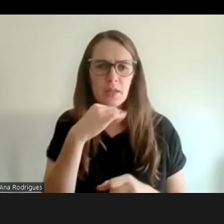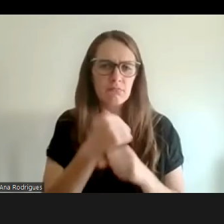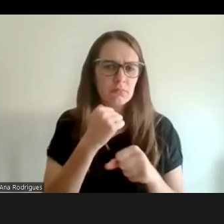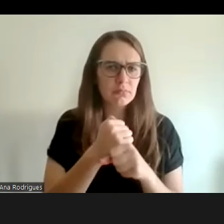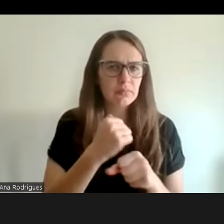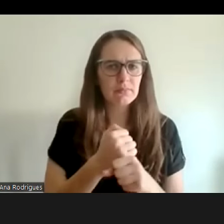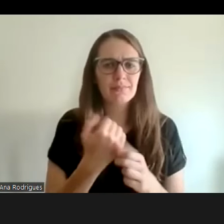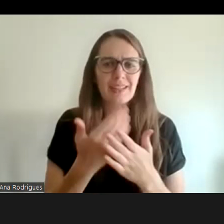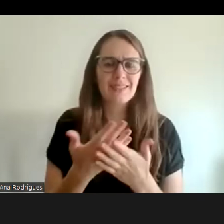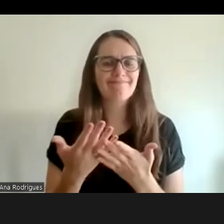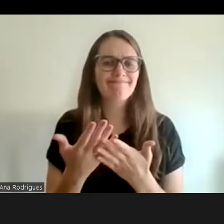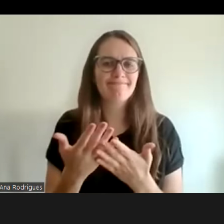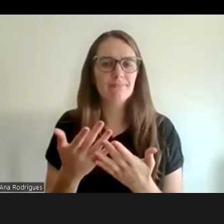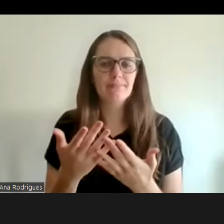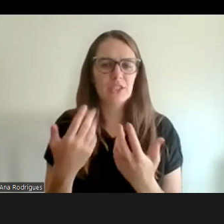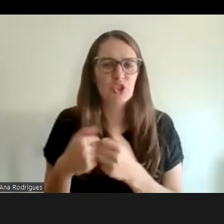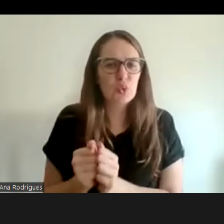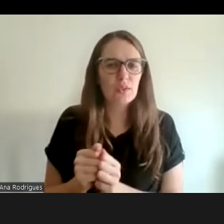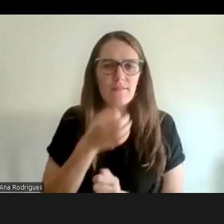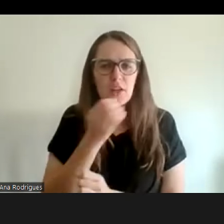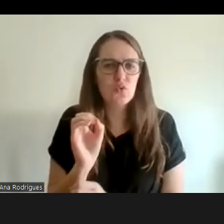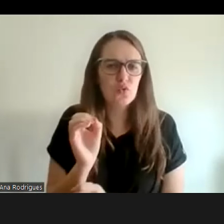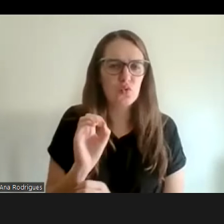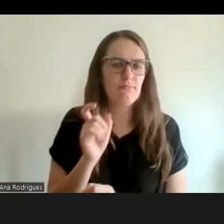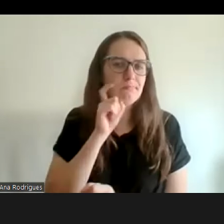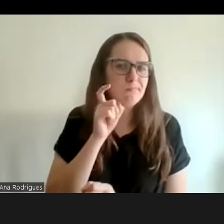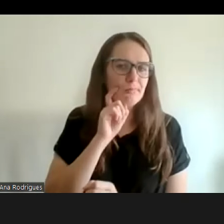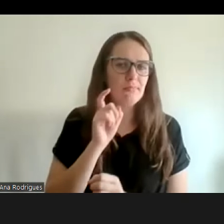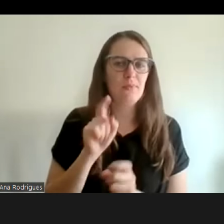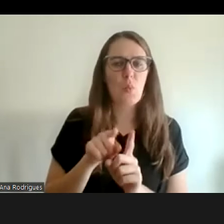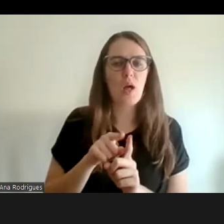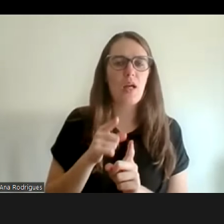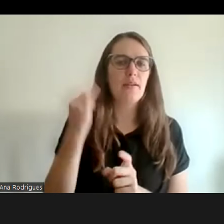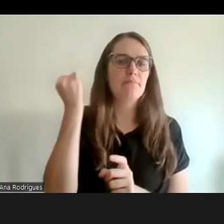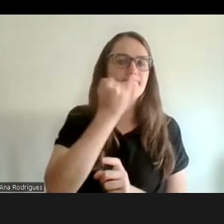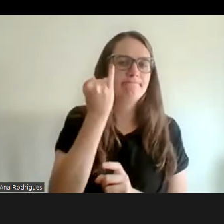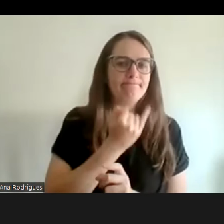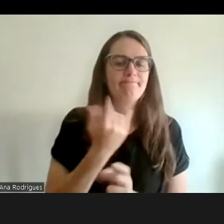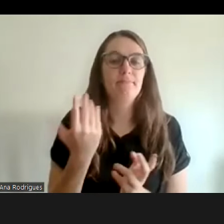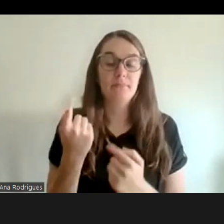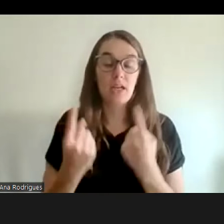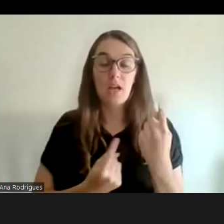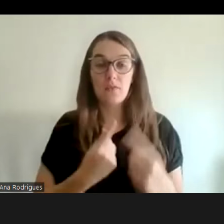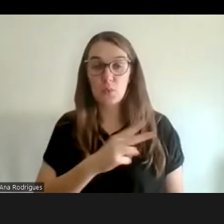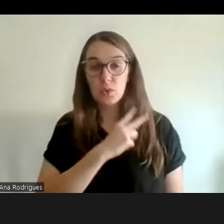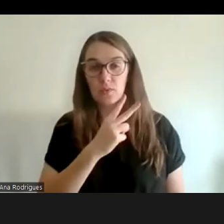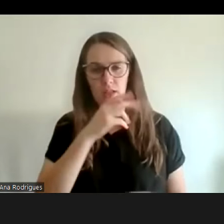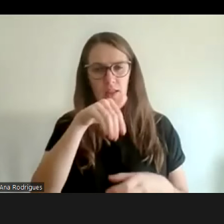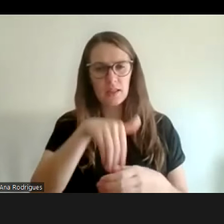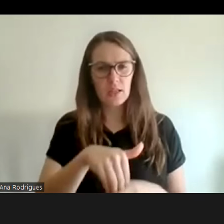you tended to hide it or not talk about it or pretend otherwise in the university context, whereas in the